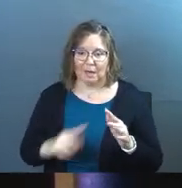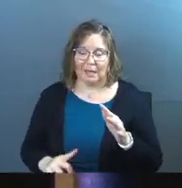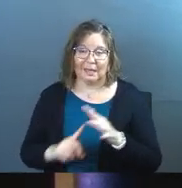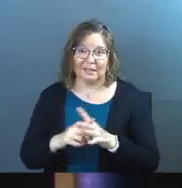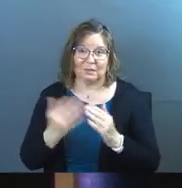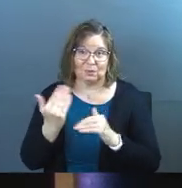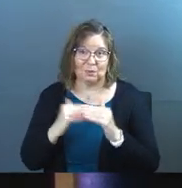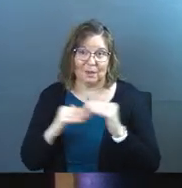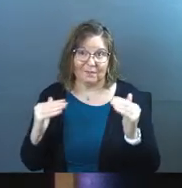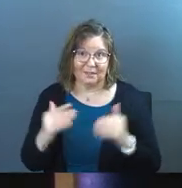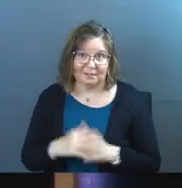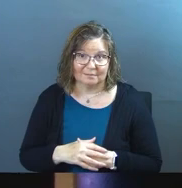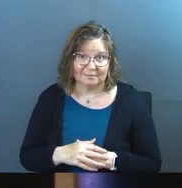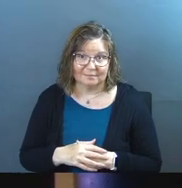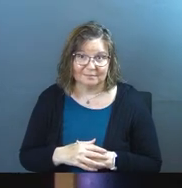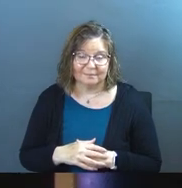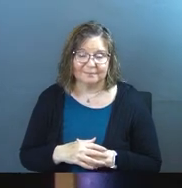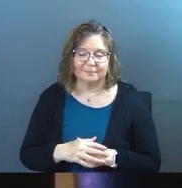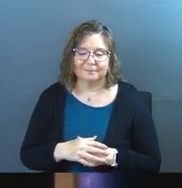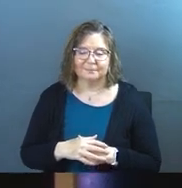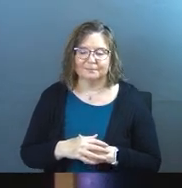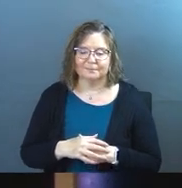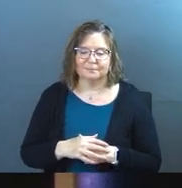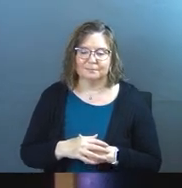to heaven, amen?